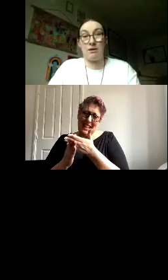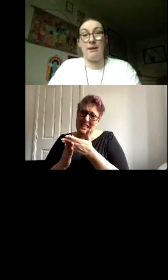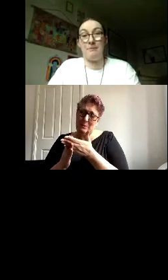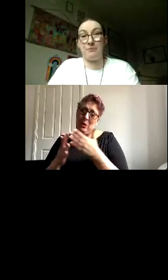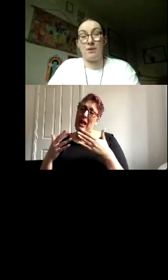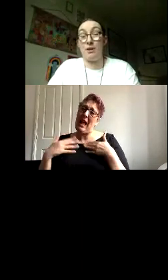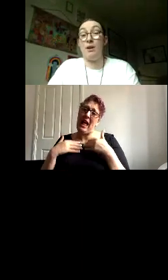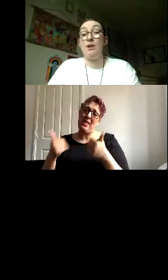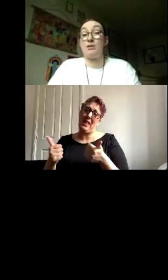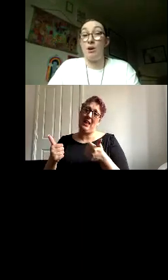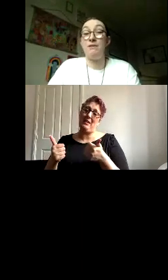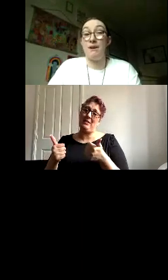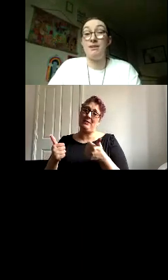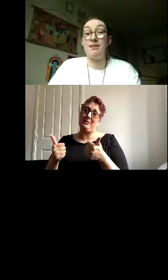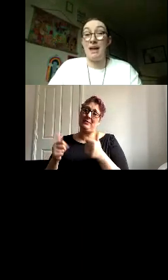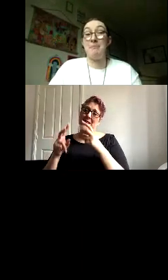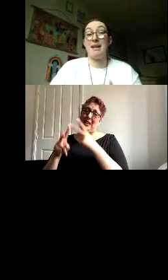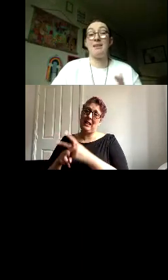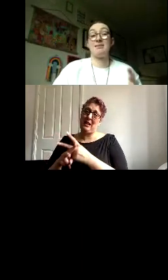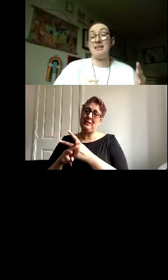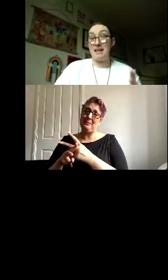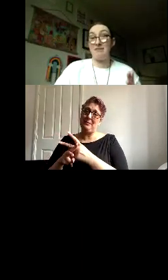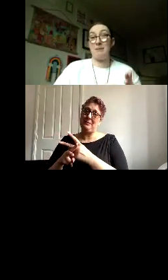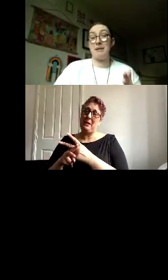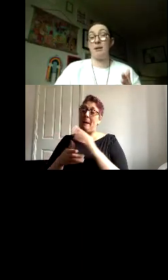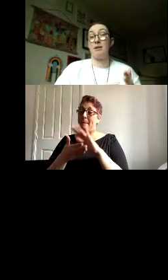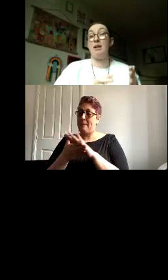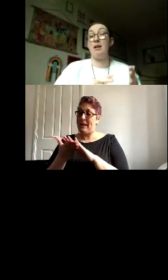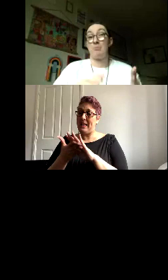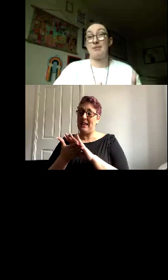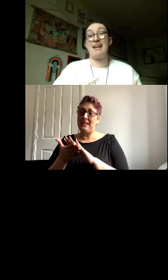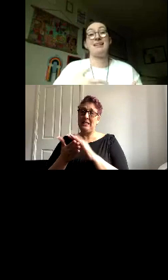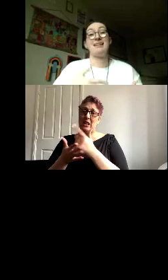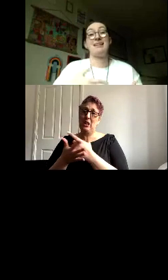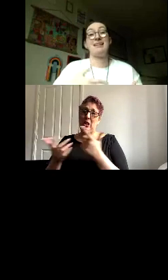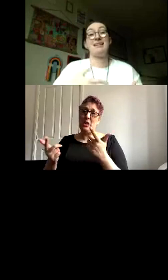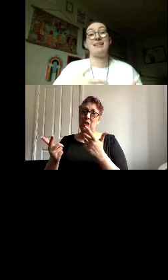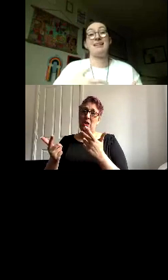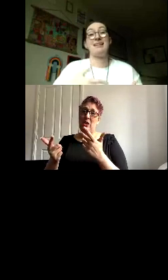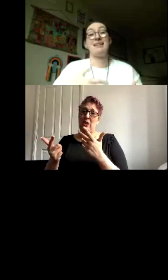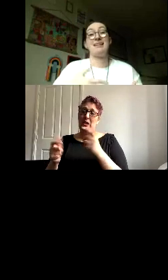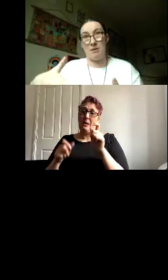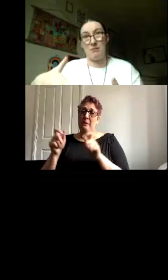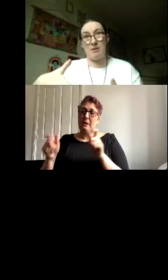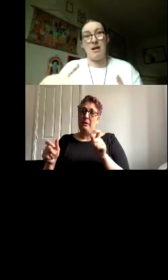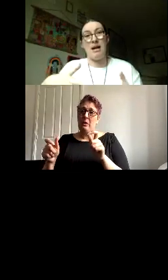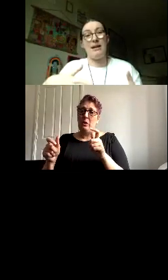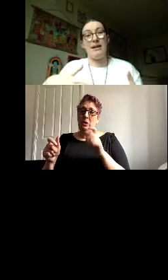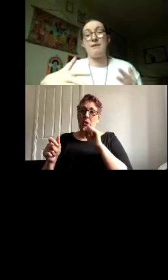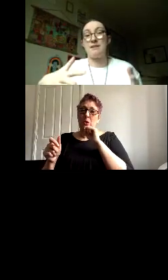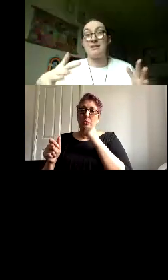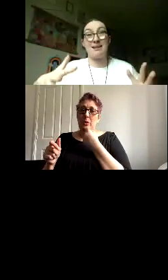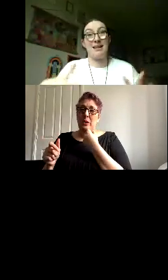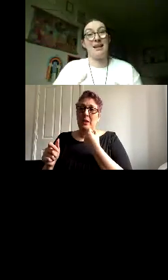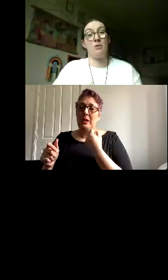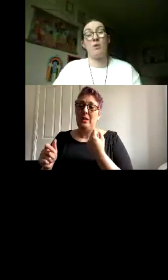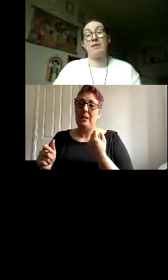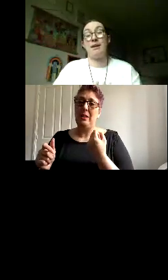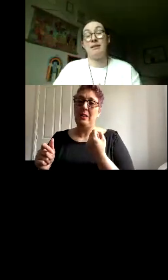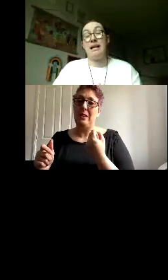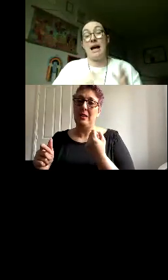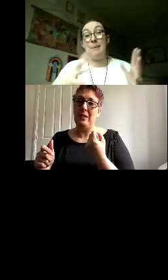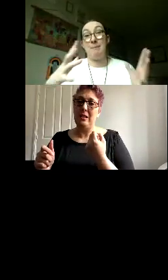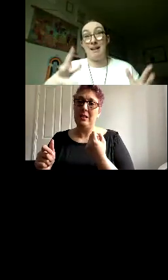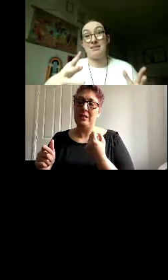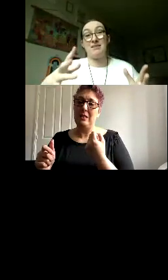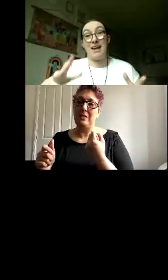healthcare. So often that means that deaf people present late with symptoms, and often, sadly,